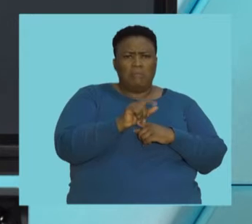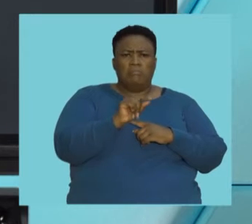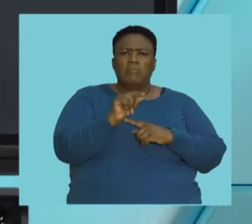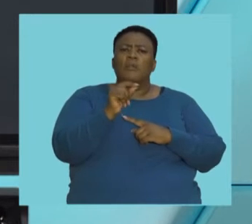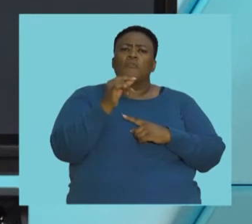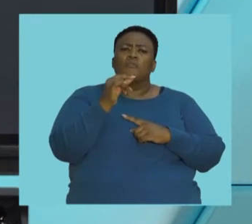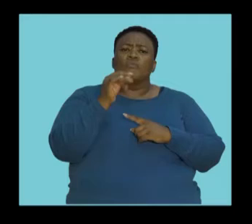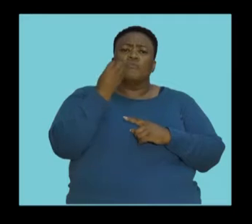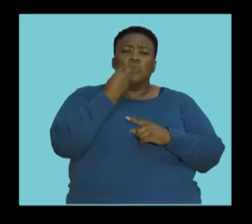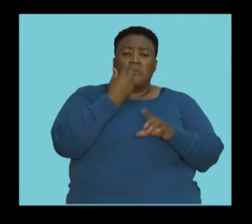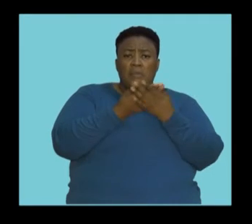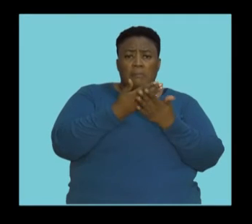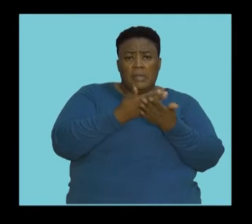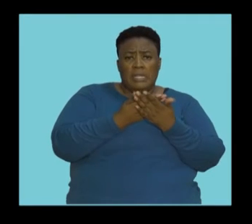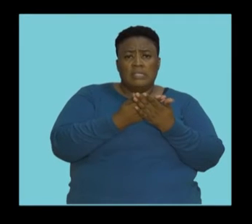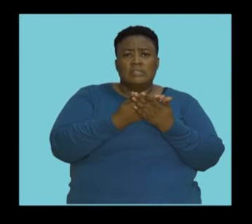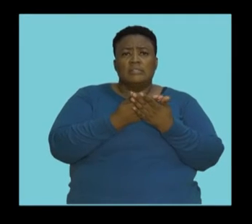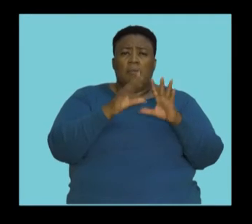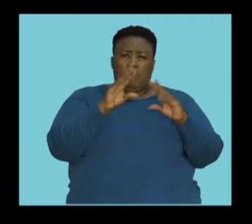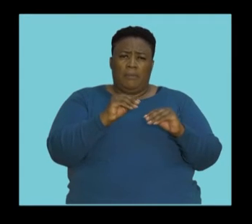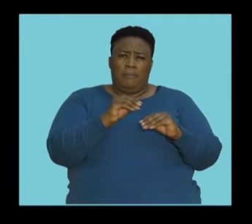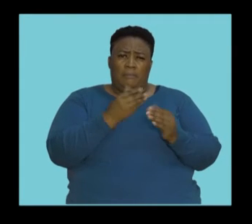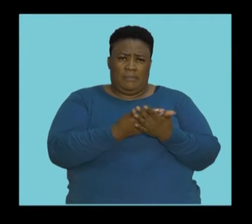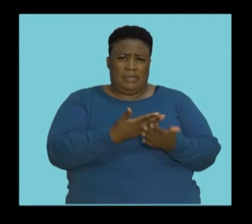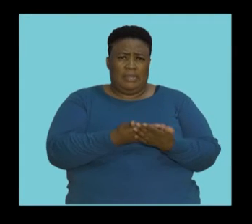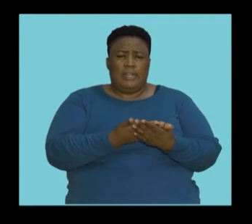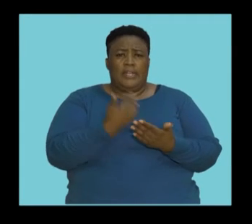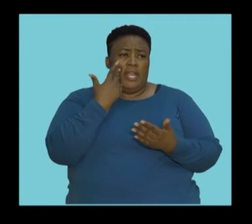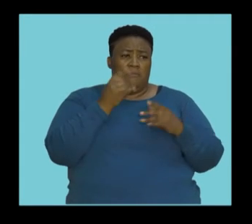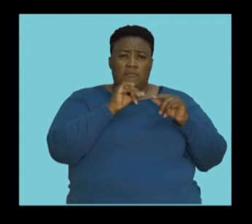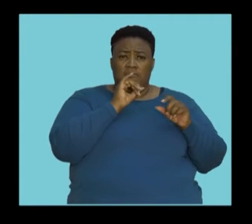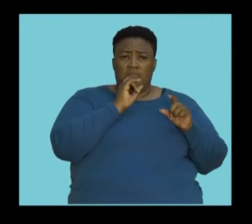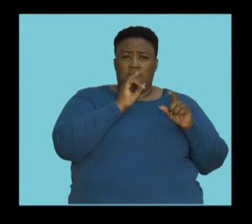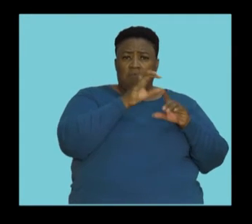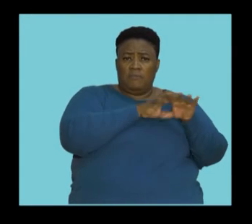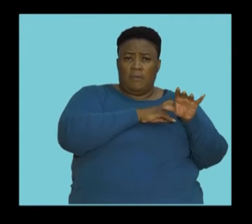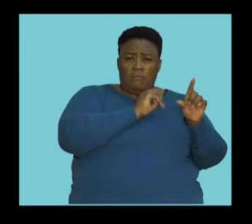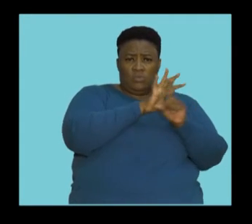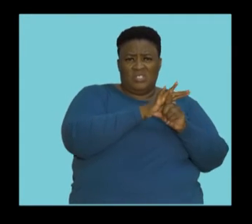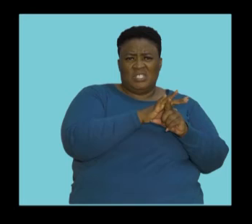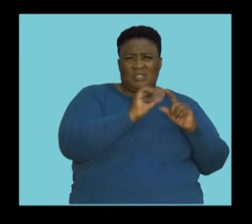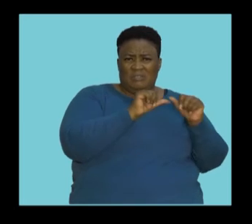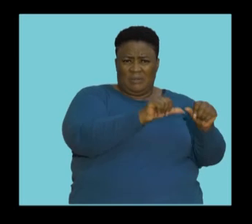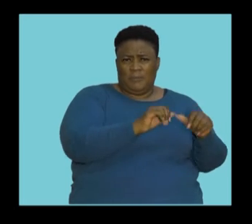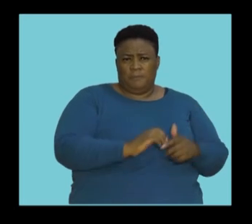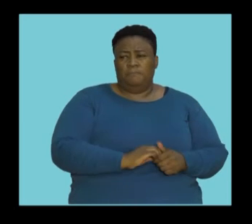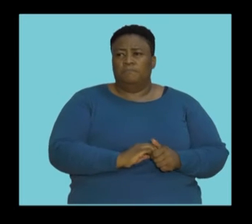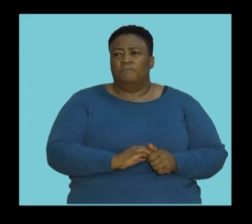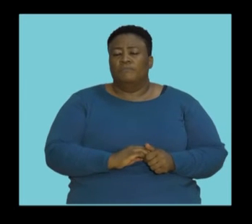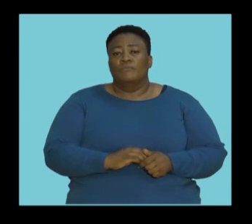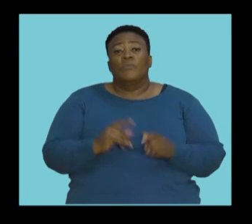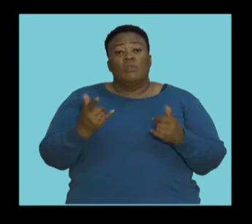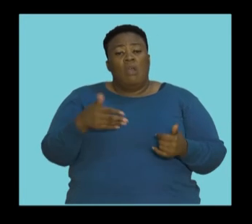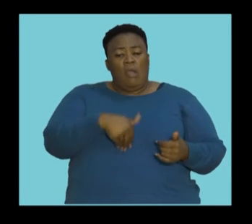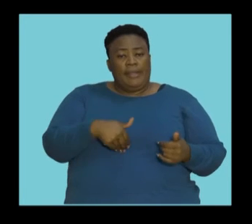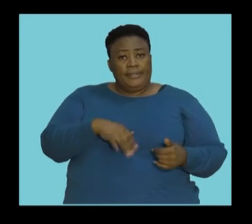to people in our country. So if we now look at hunger in South Africa, what does it mean